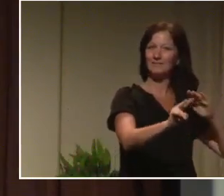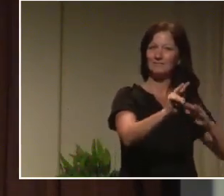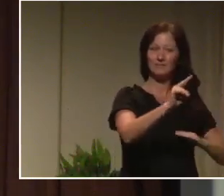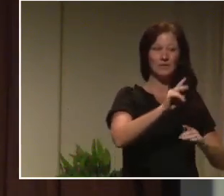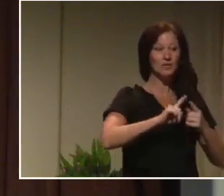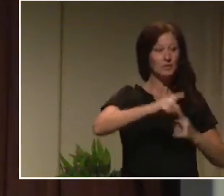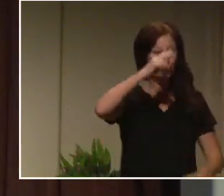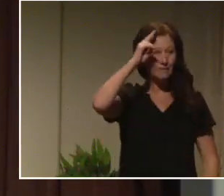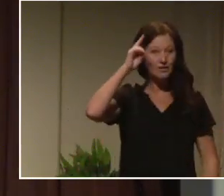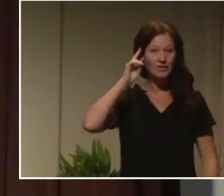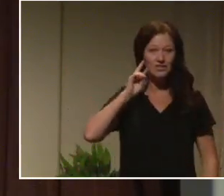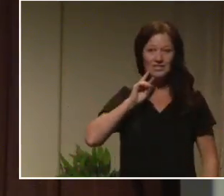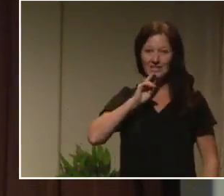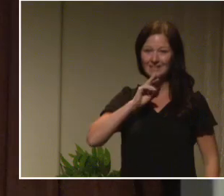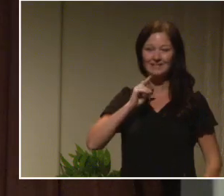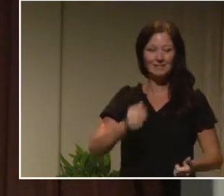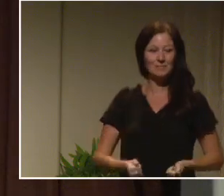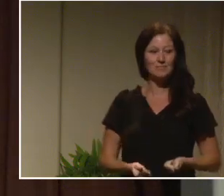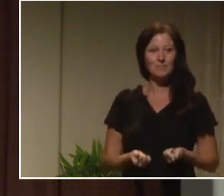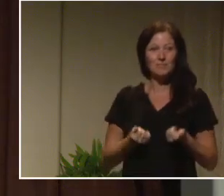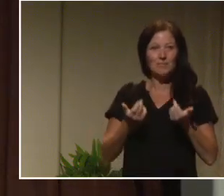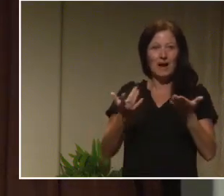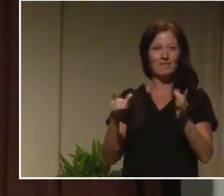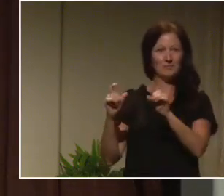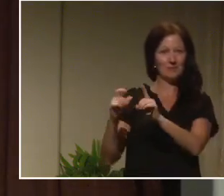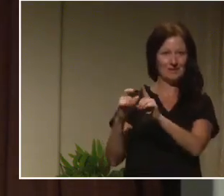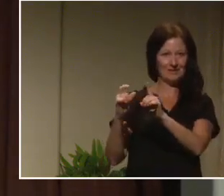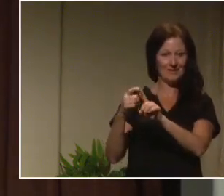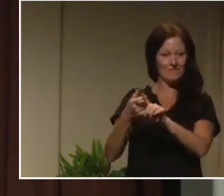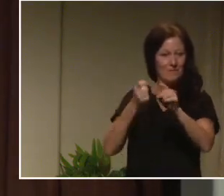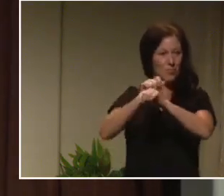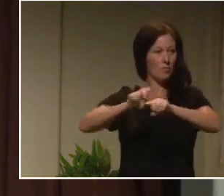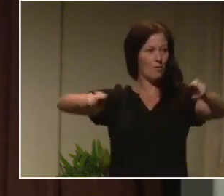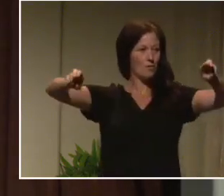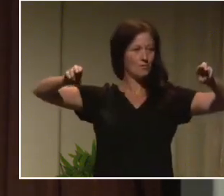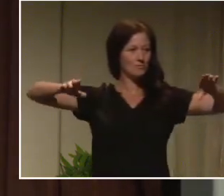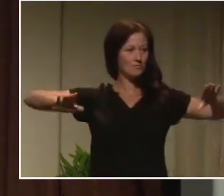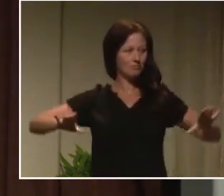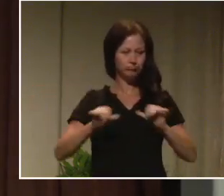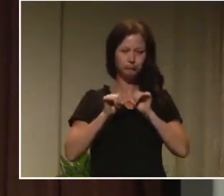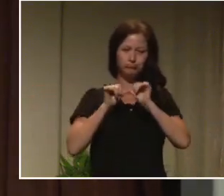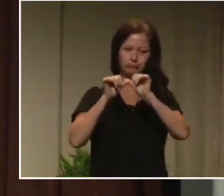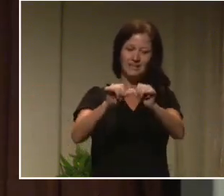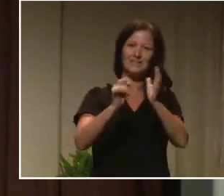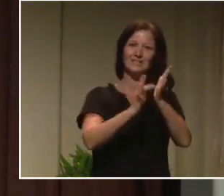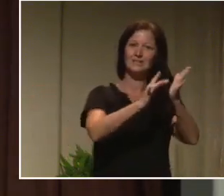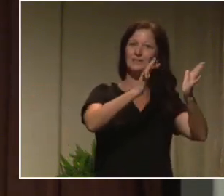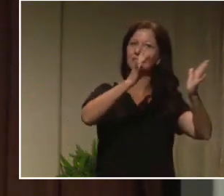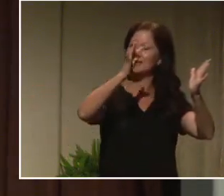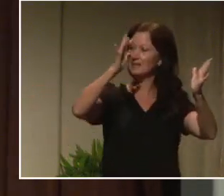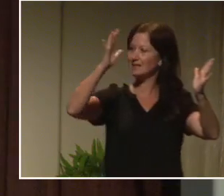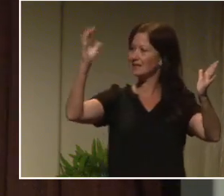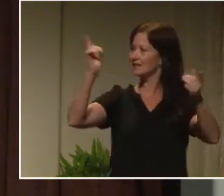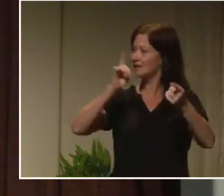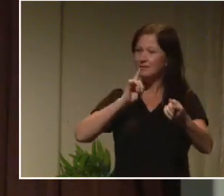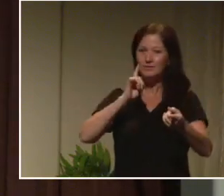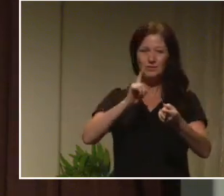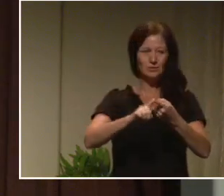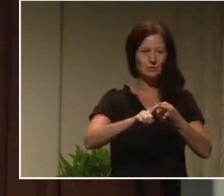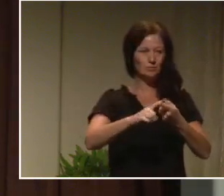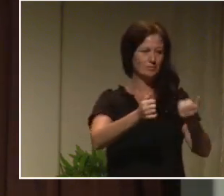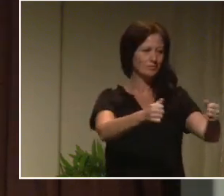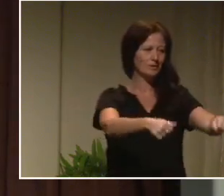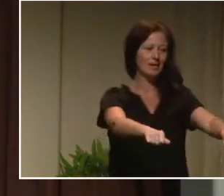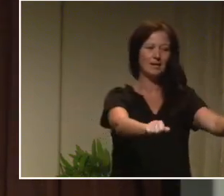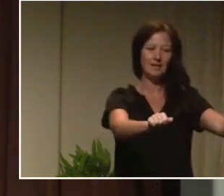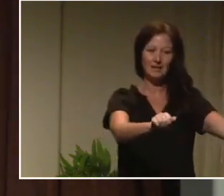a virgin came the word, from a throne of endless glory to a cradle